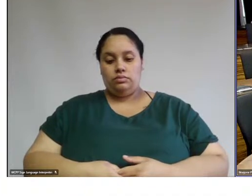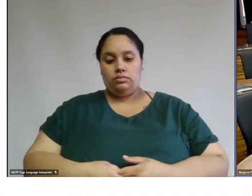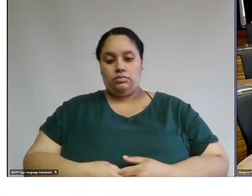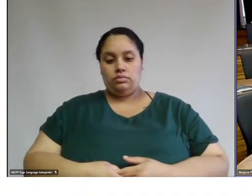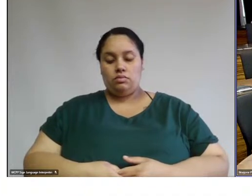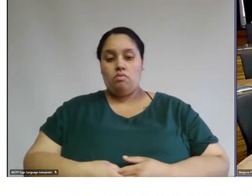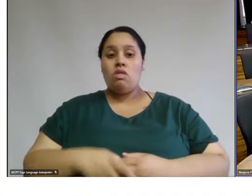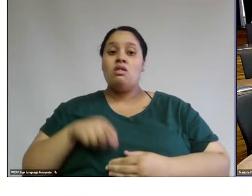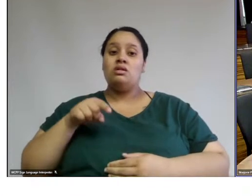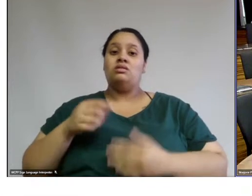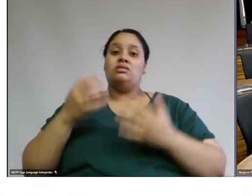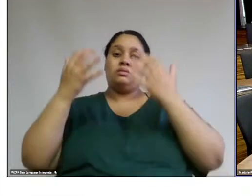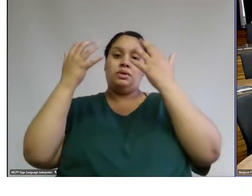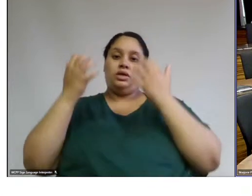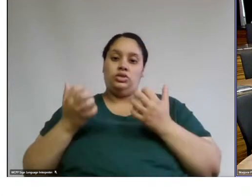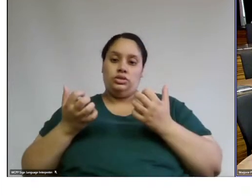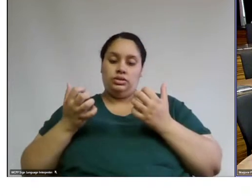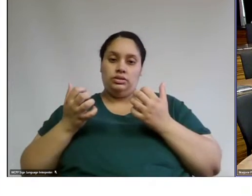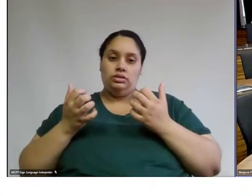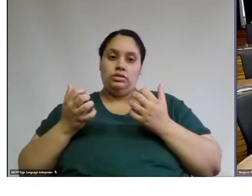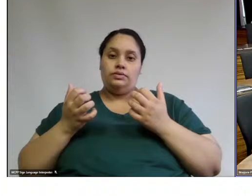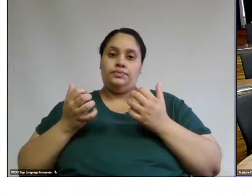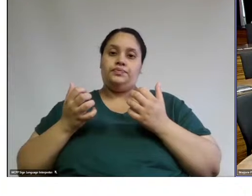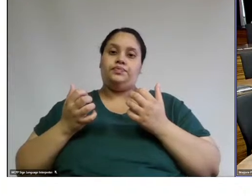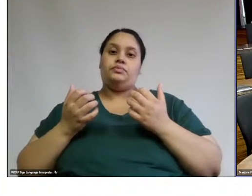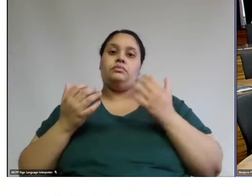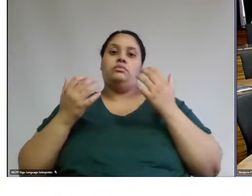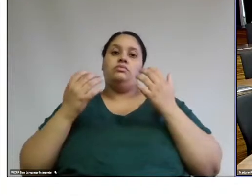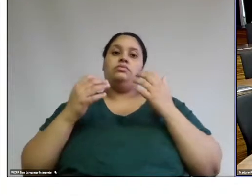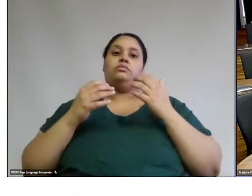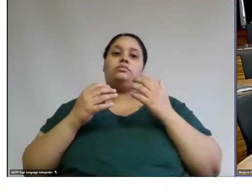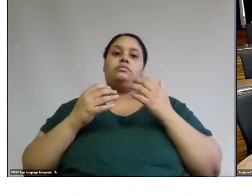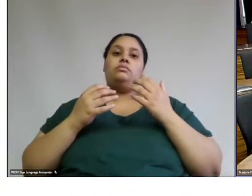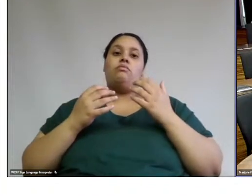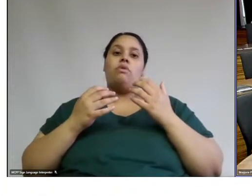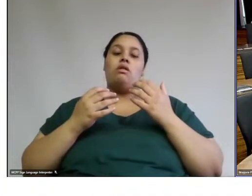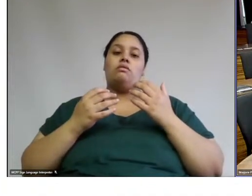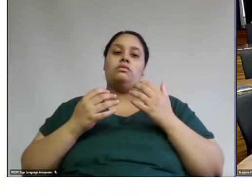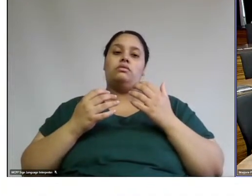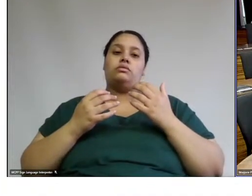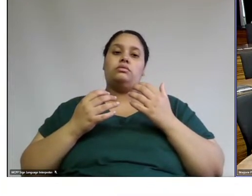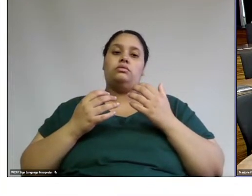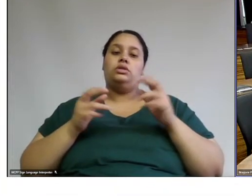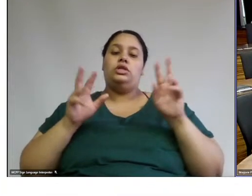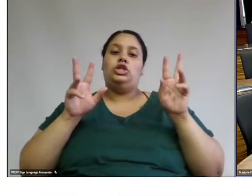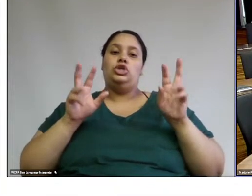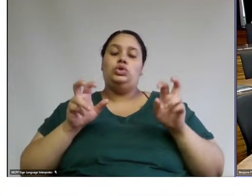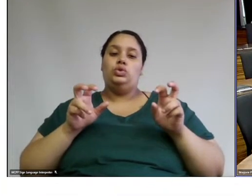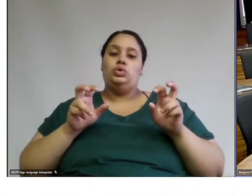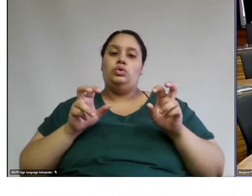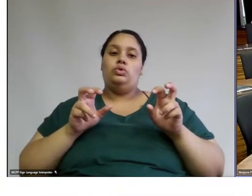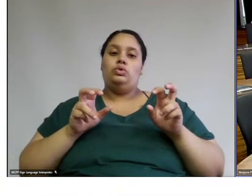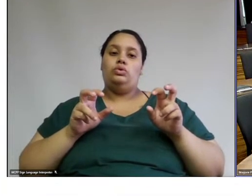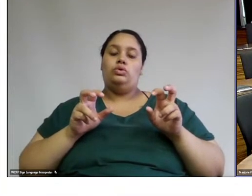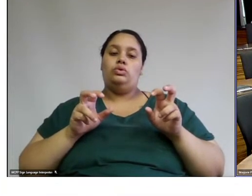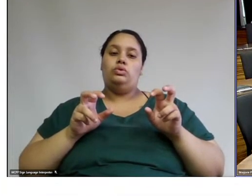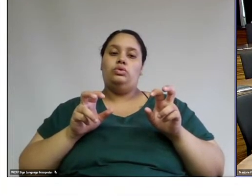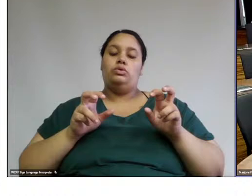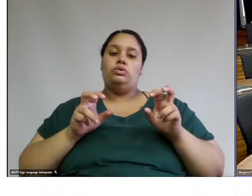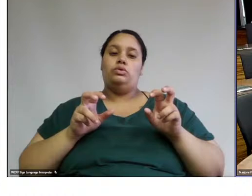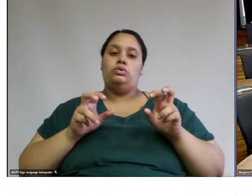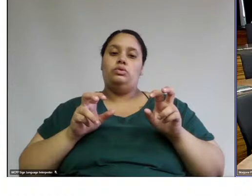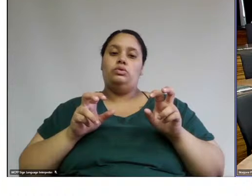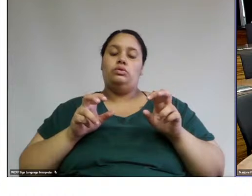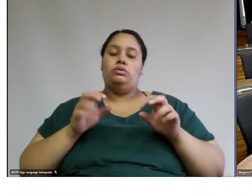budgets. That's the one issue that we face, that we've indicated as well. I'm